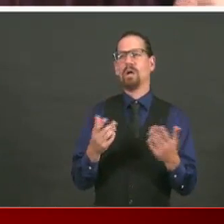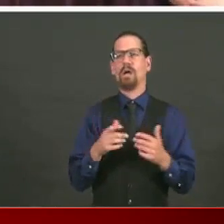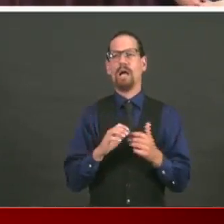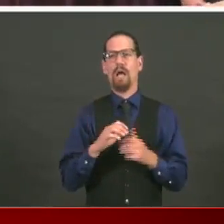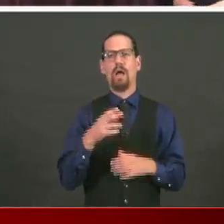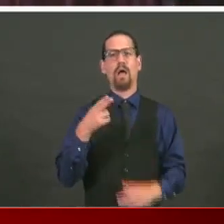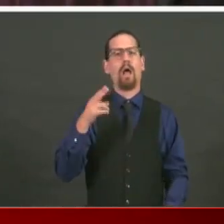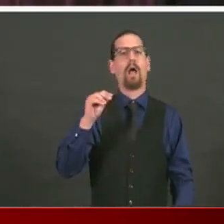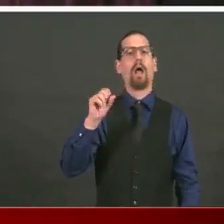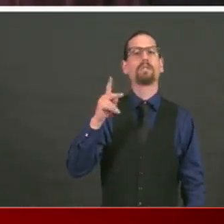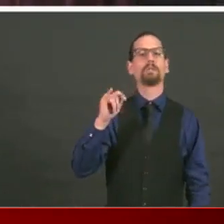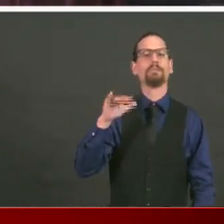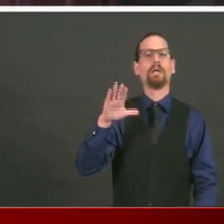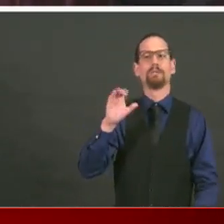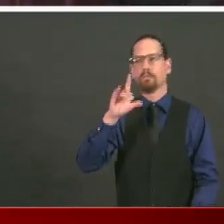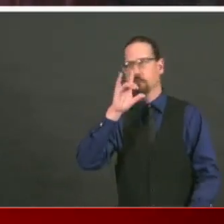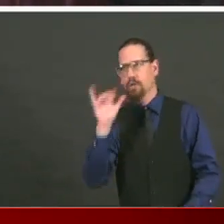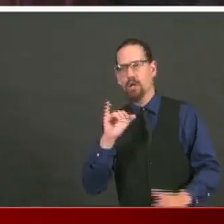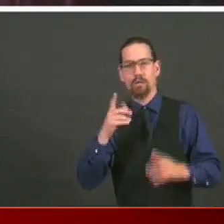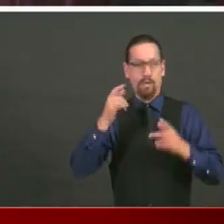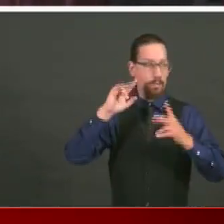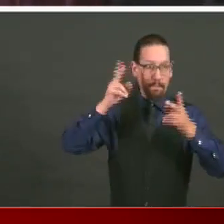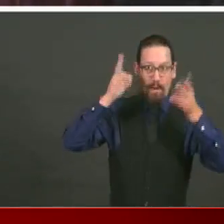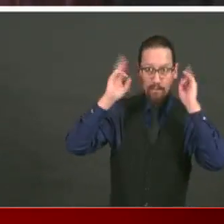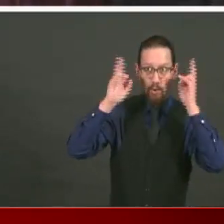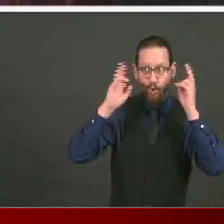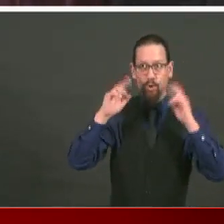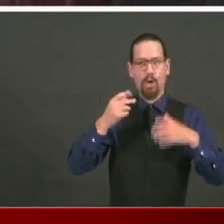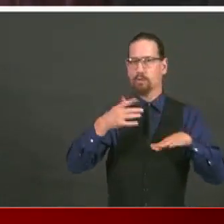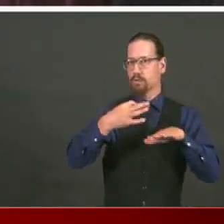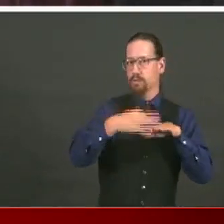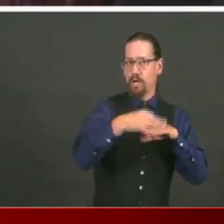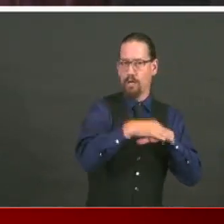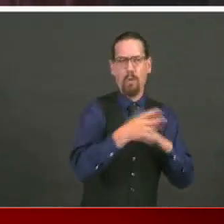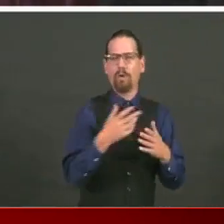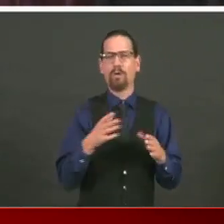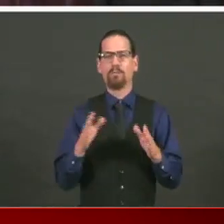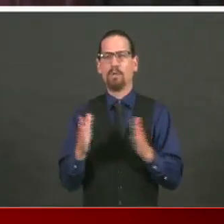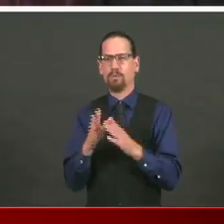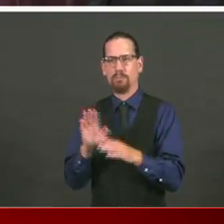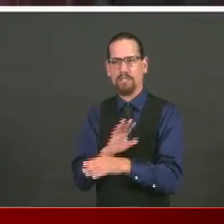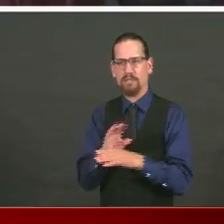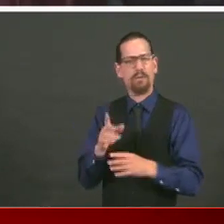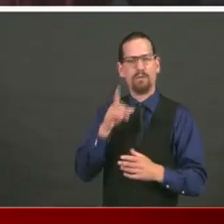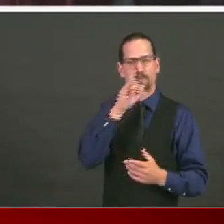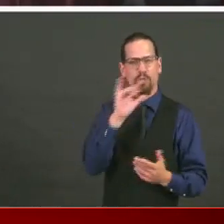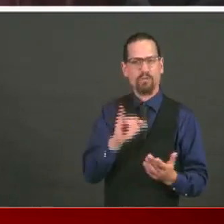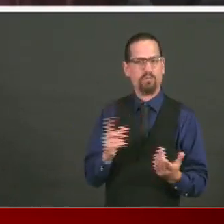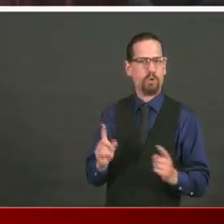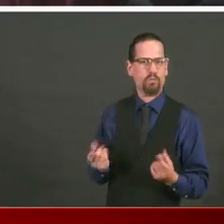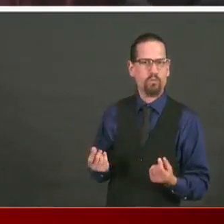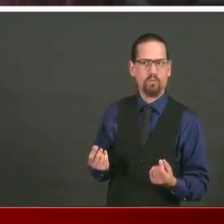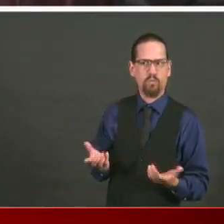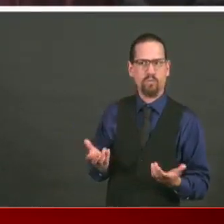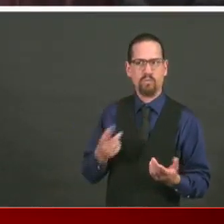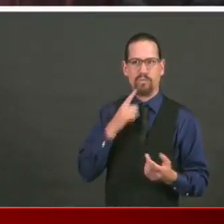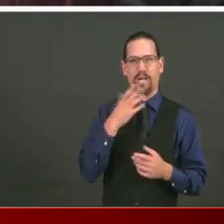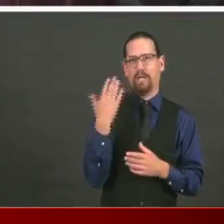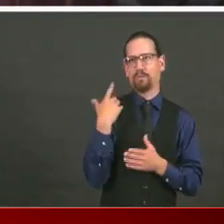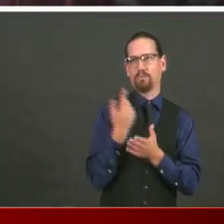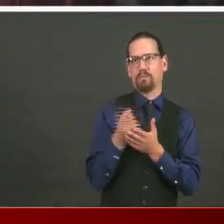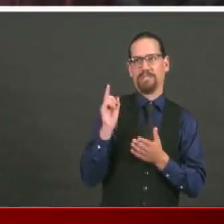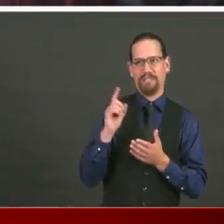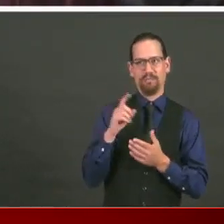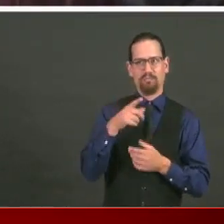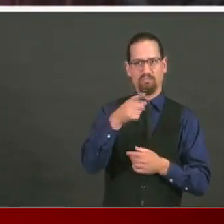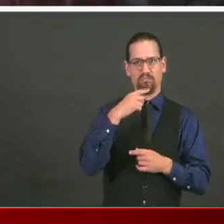agency and I'm all of that? So go through the details. When it applies, just before he gets there, you said here a week ago, we're